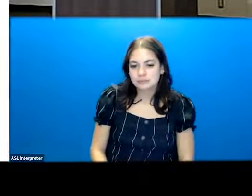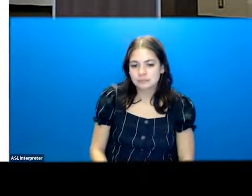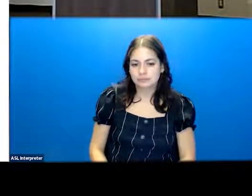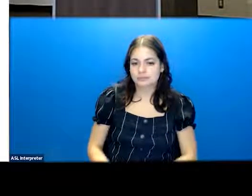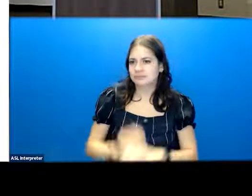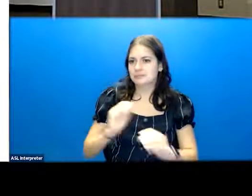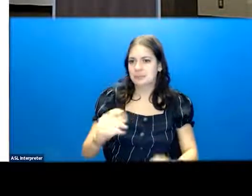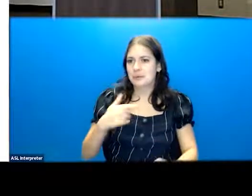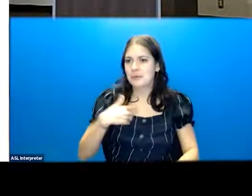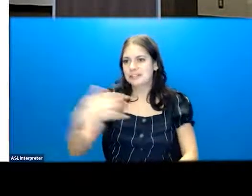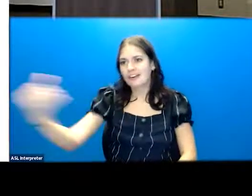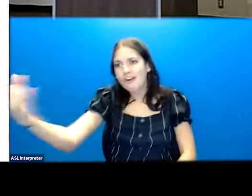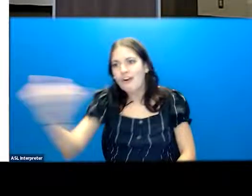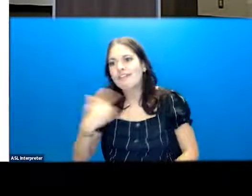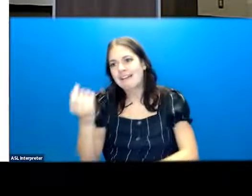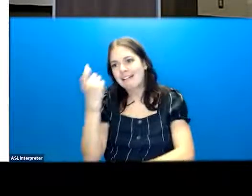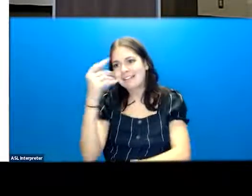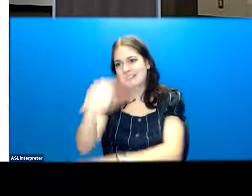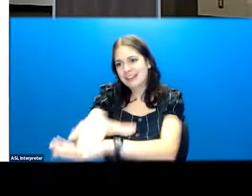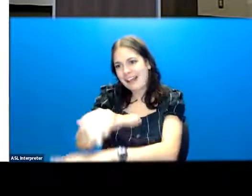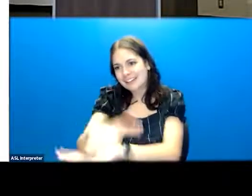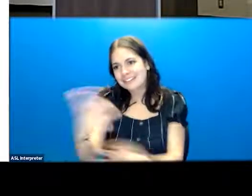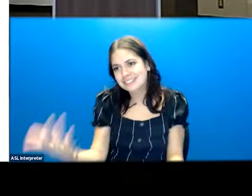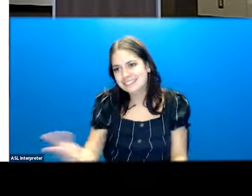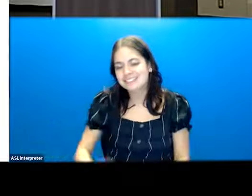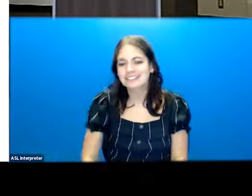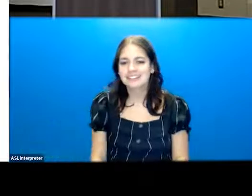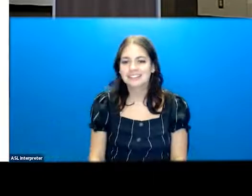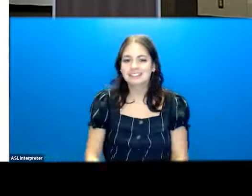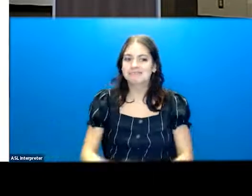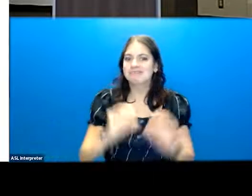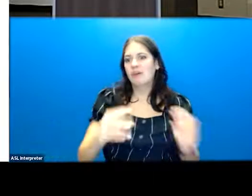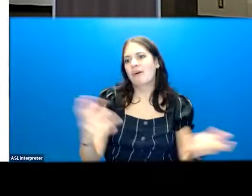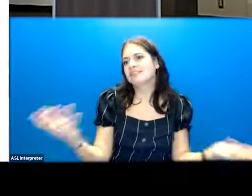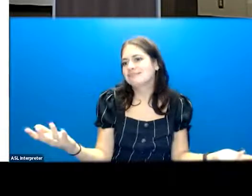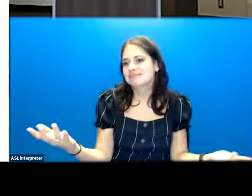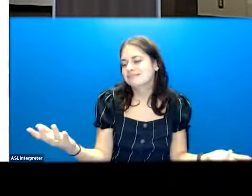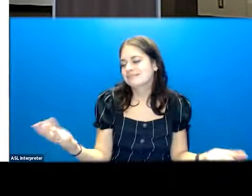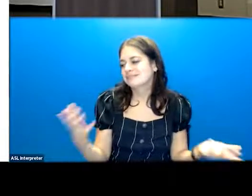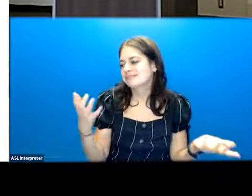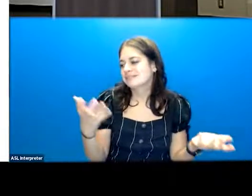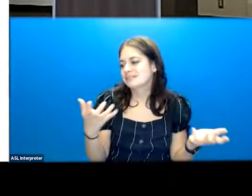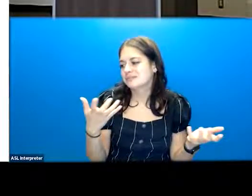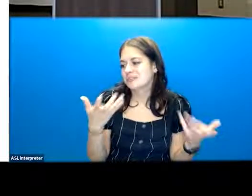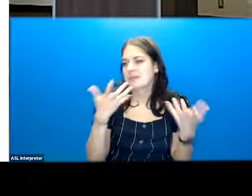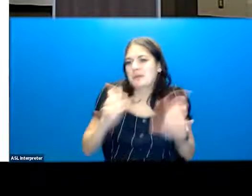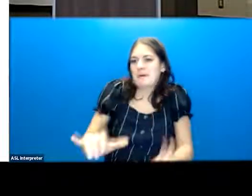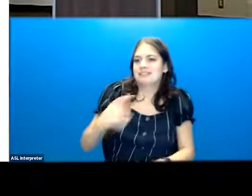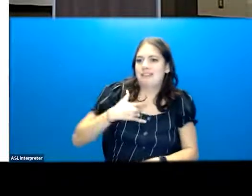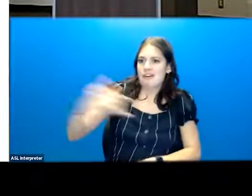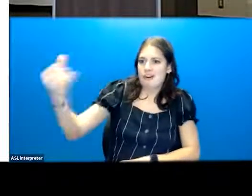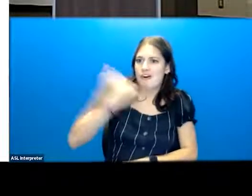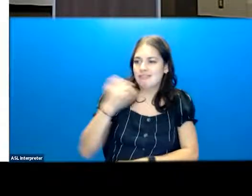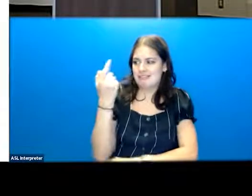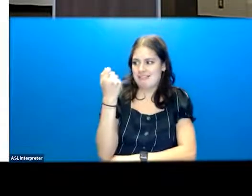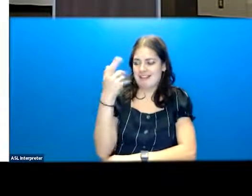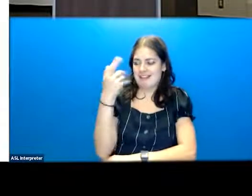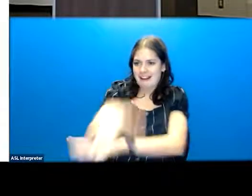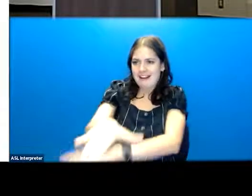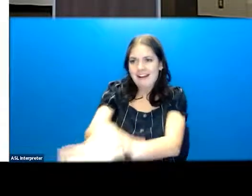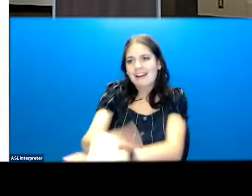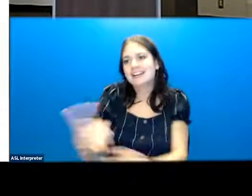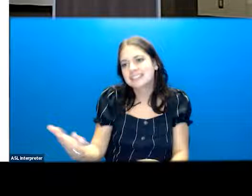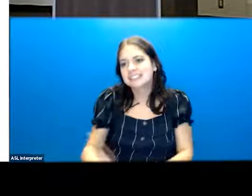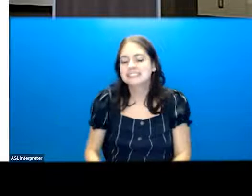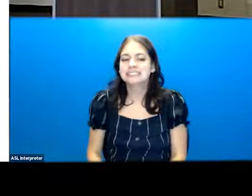nobody wants a call at 11 p.m. at night. Nobody wants that call at 11 p.m. at night. And so